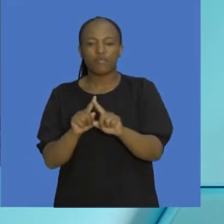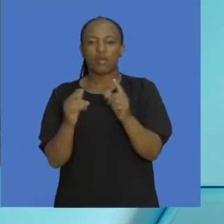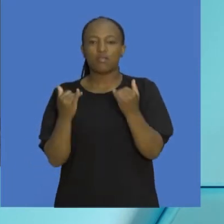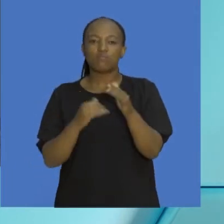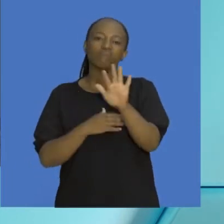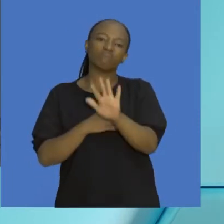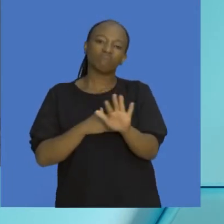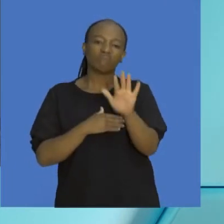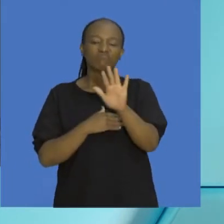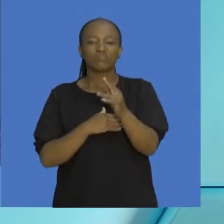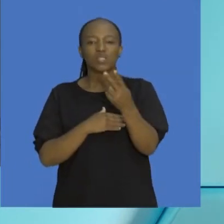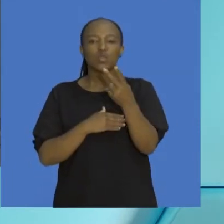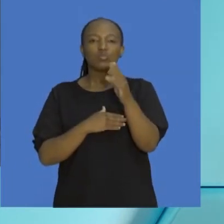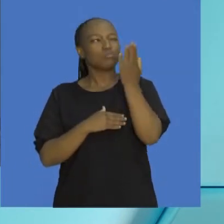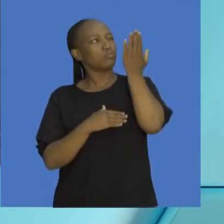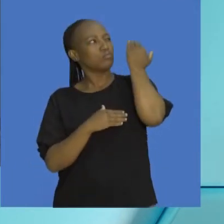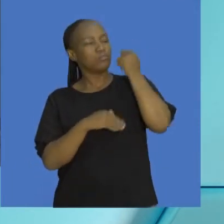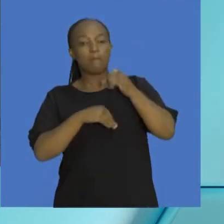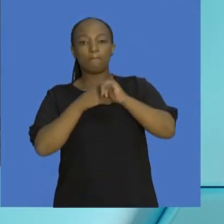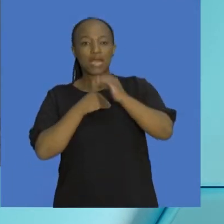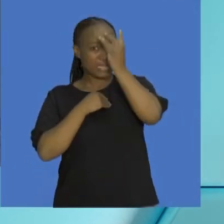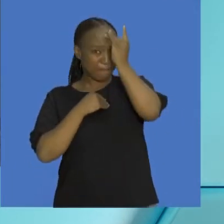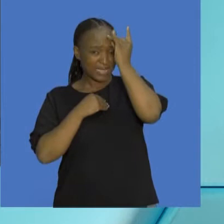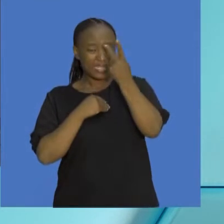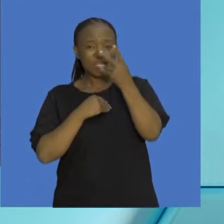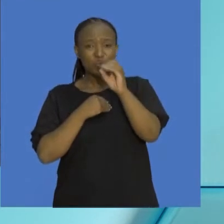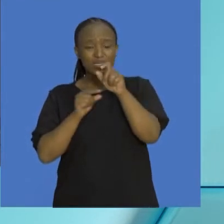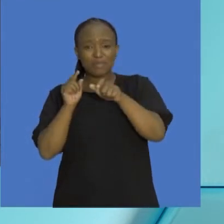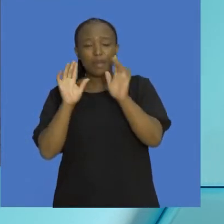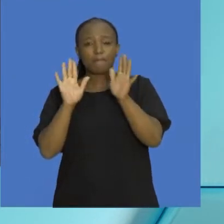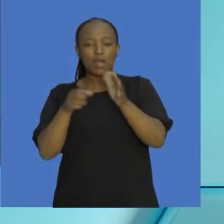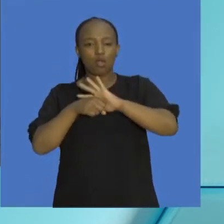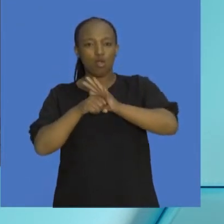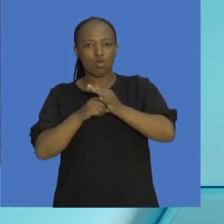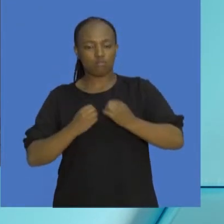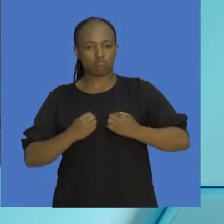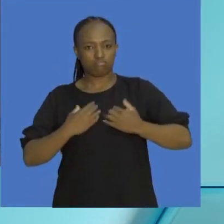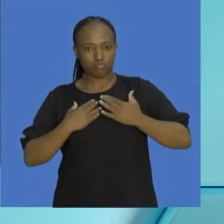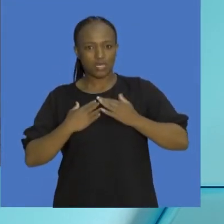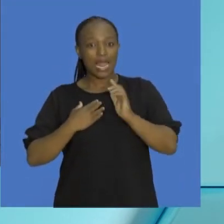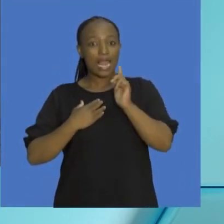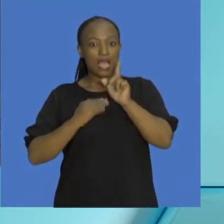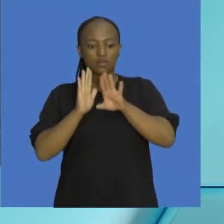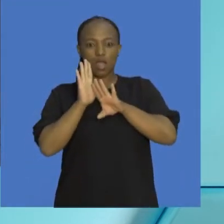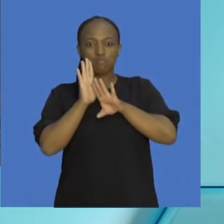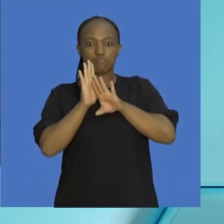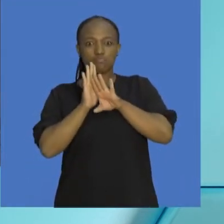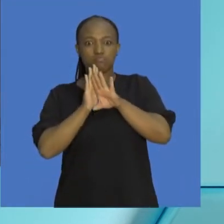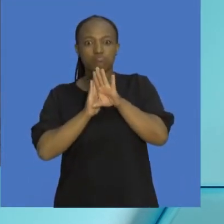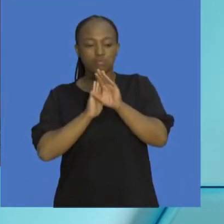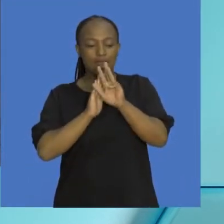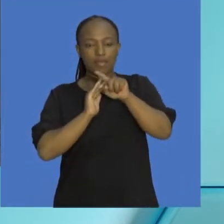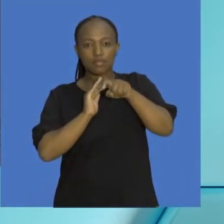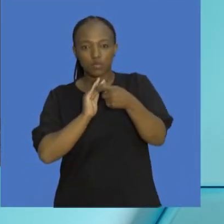started with like 23 cases. Then we moved to 13,000. Then that 13,000 cases went into 9,000,